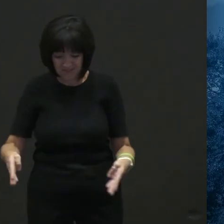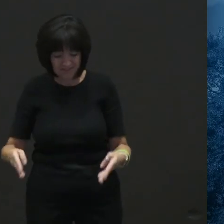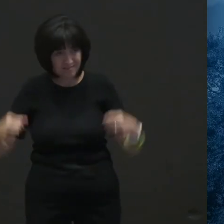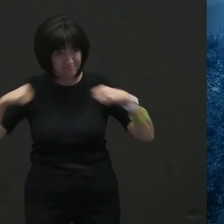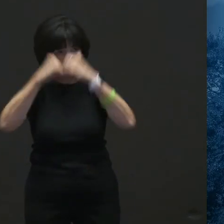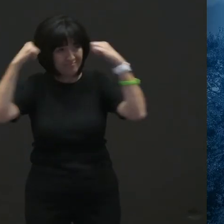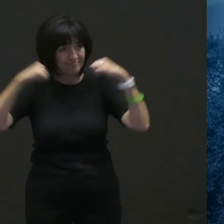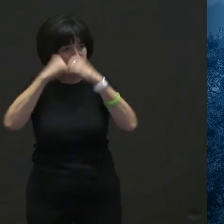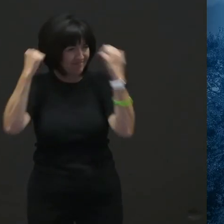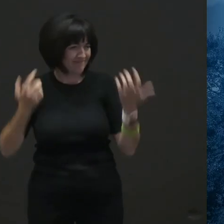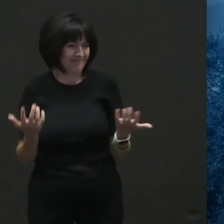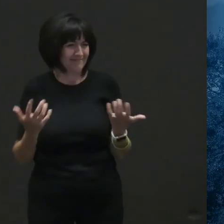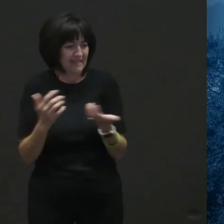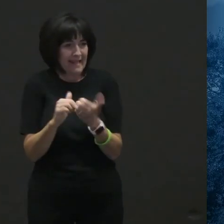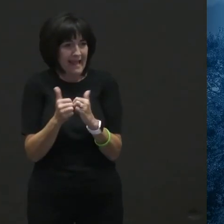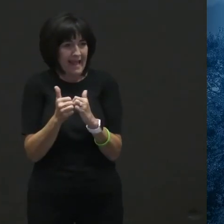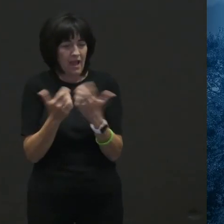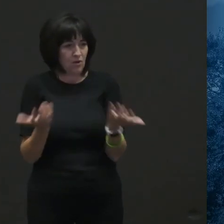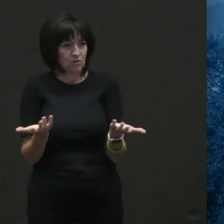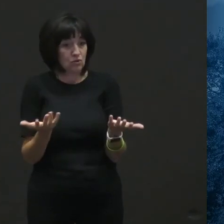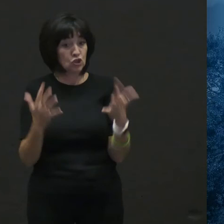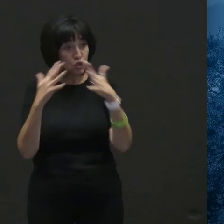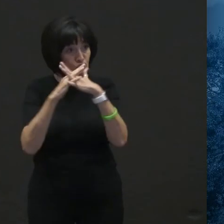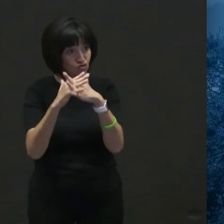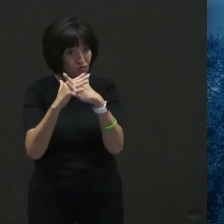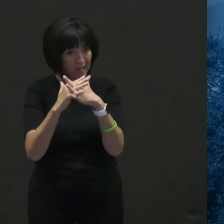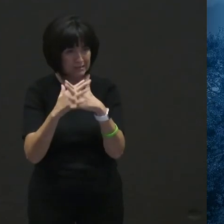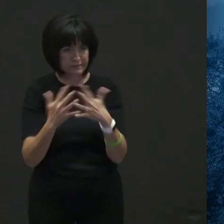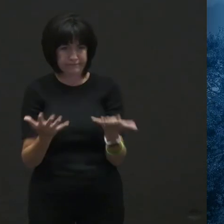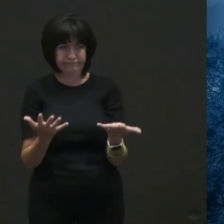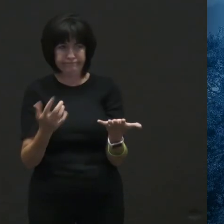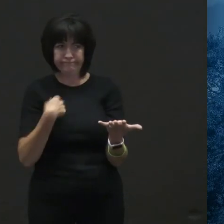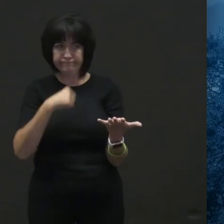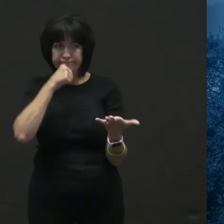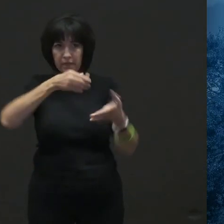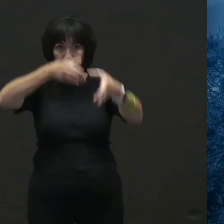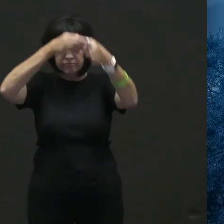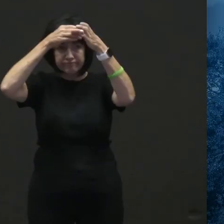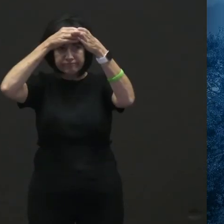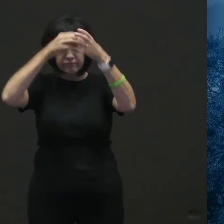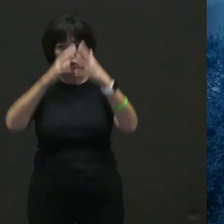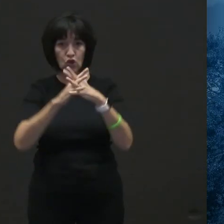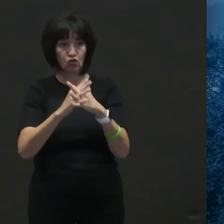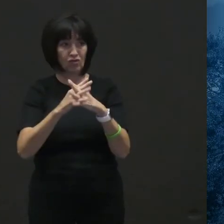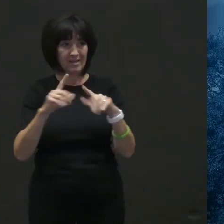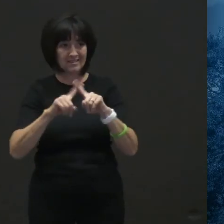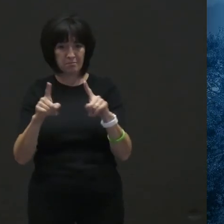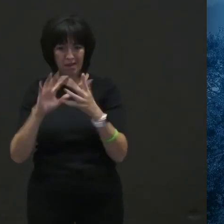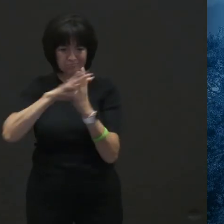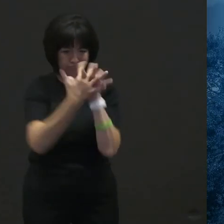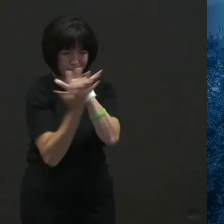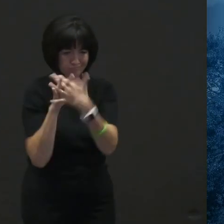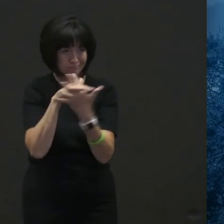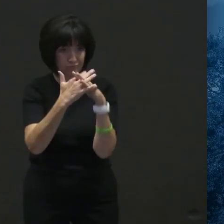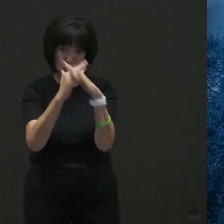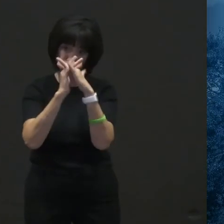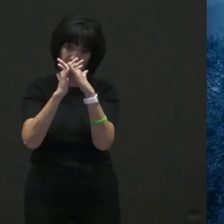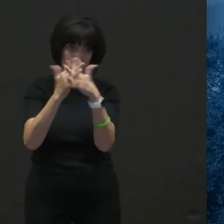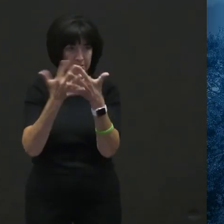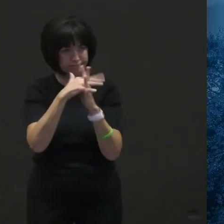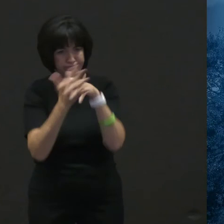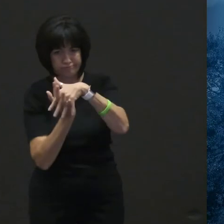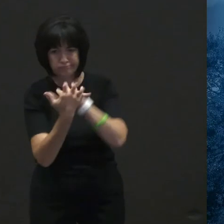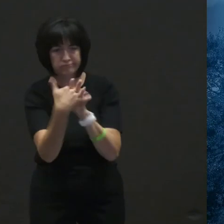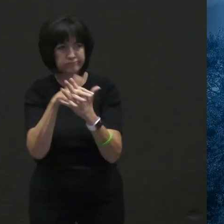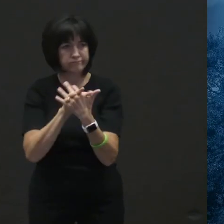play. Wrestling, I don't know as much about it, but it looks like they're awful close and entangled with one another for an extended